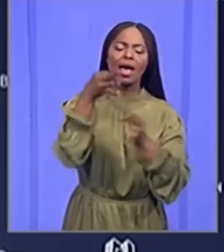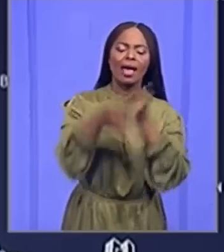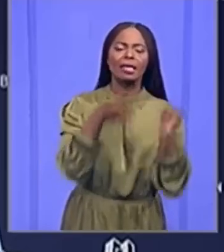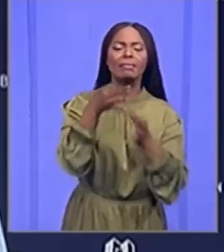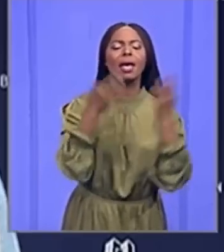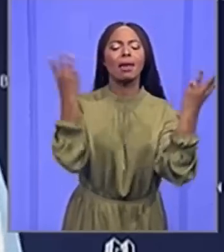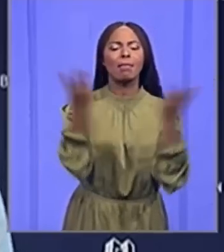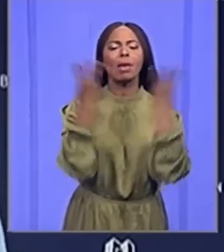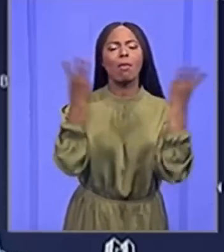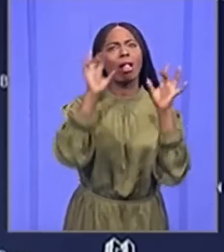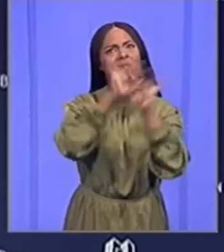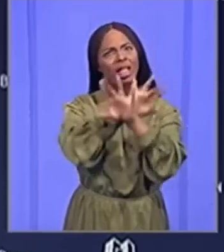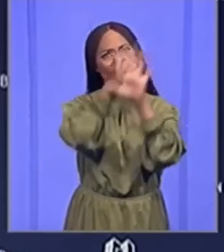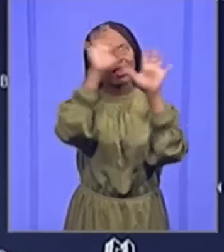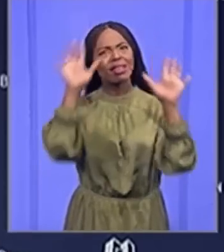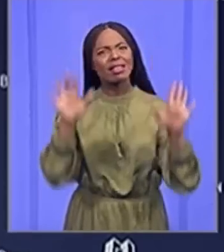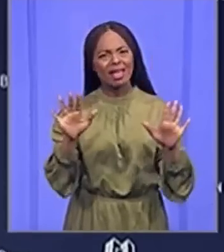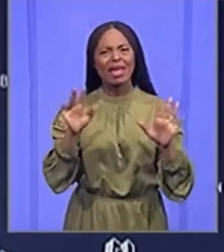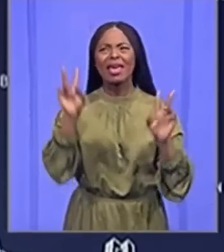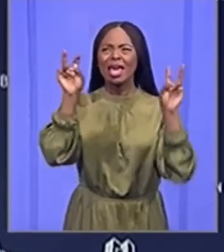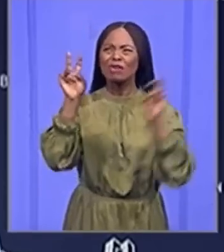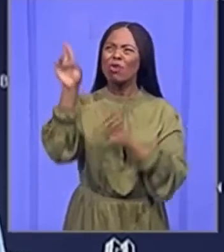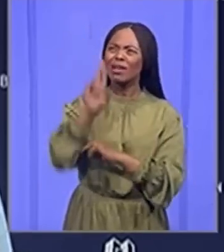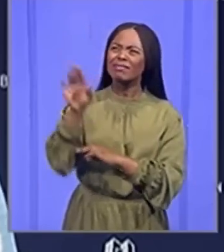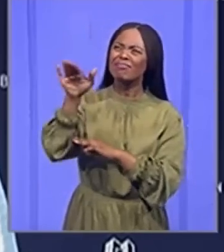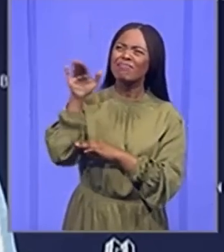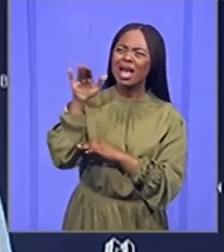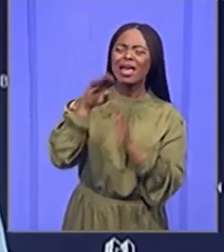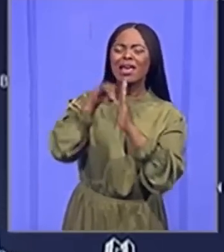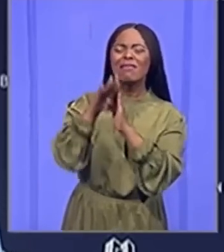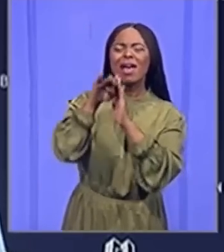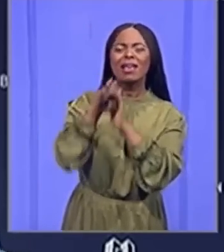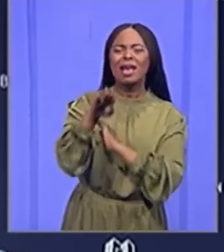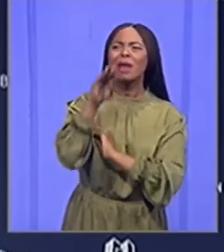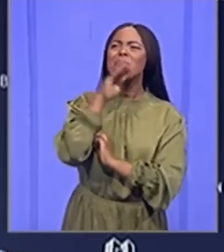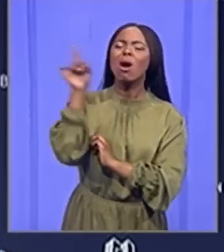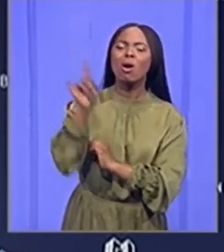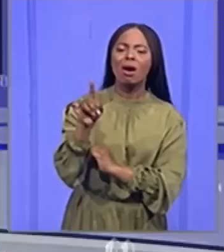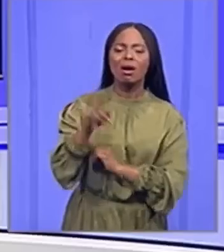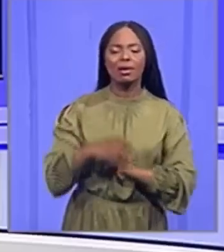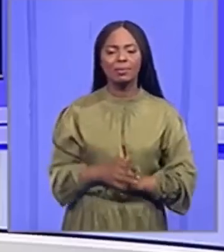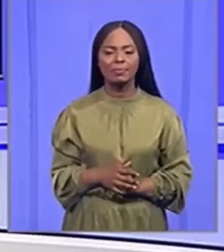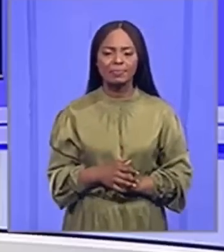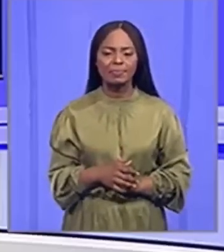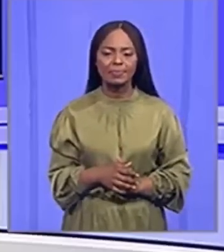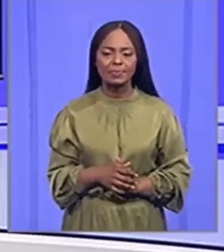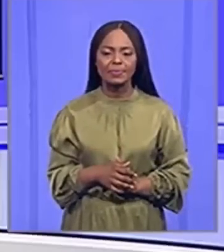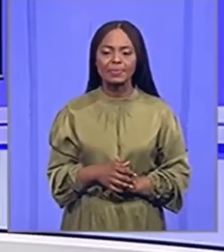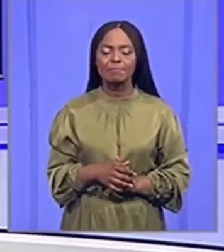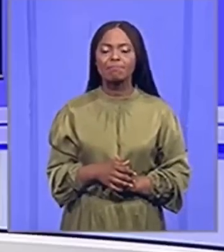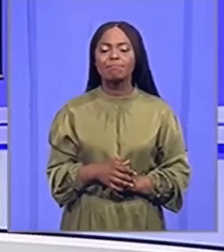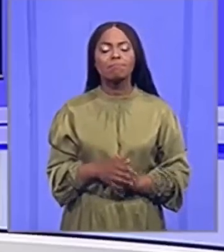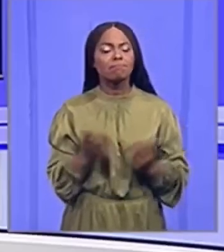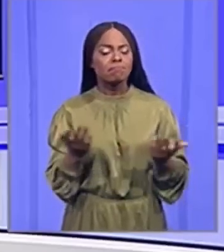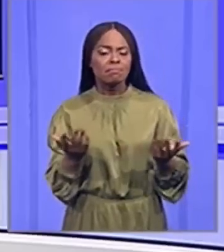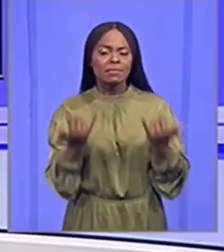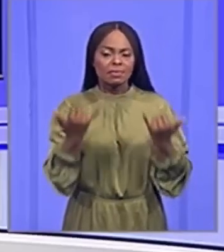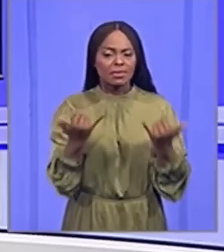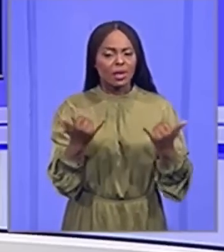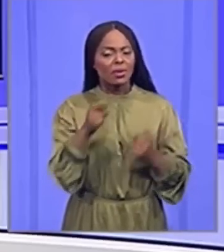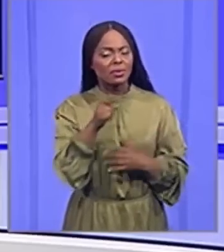setšhaba ka kakaretšo ba kwešiša mošomo wa Banka ya Reserve. Nna Tshepo ha nka botsa e ka ba Banka